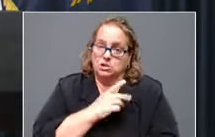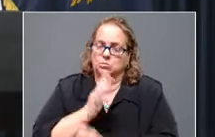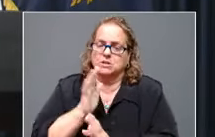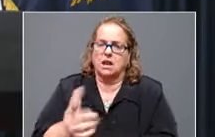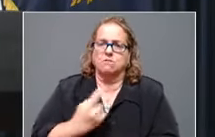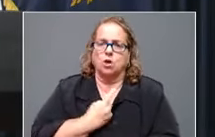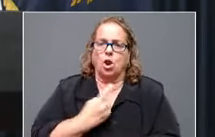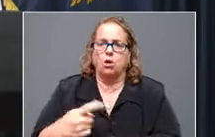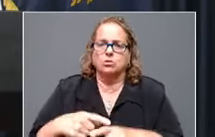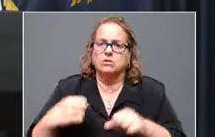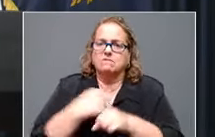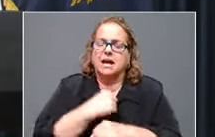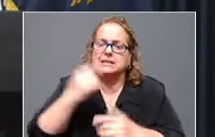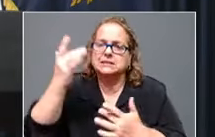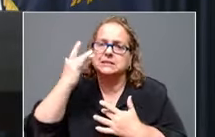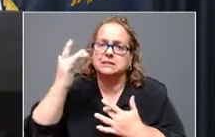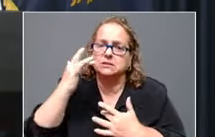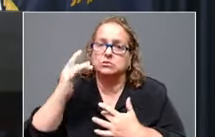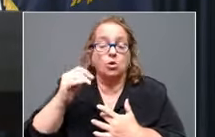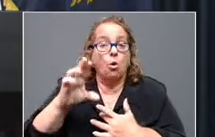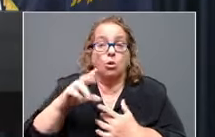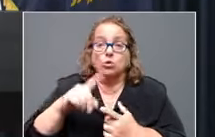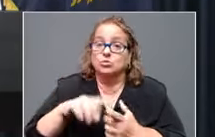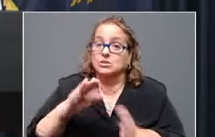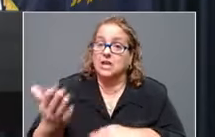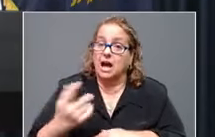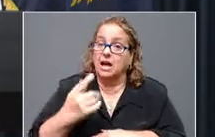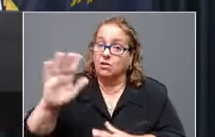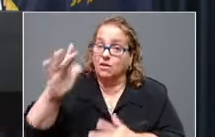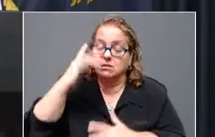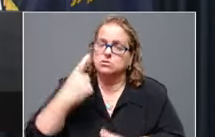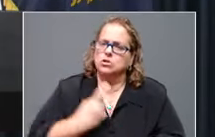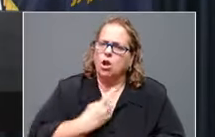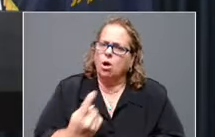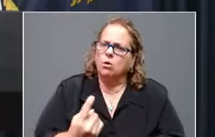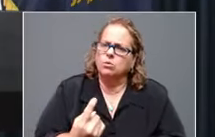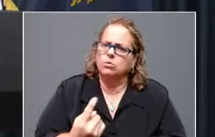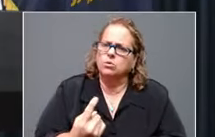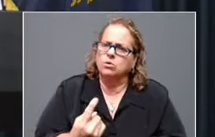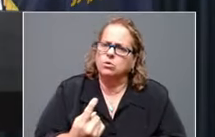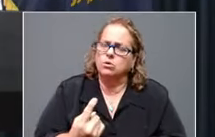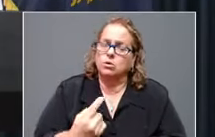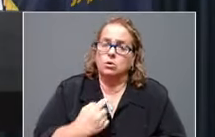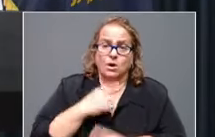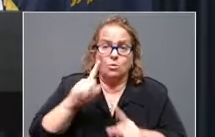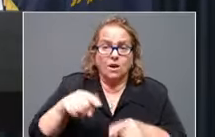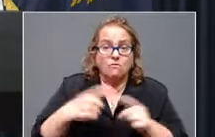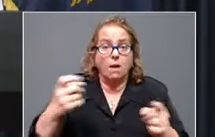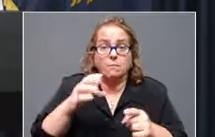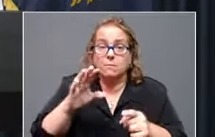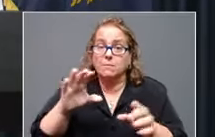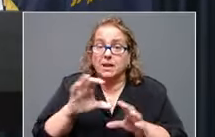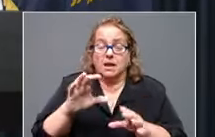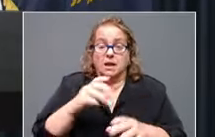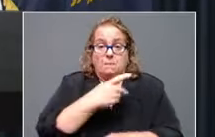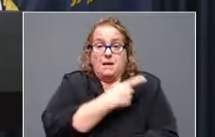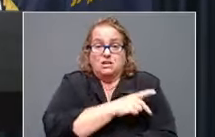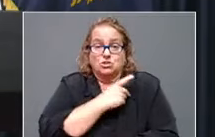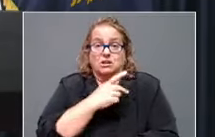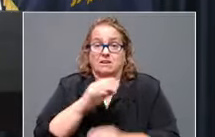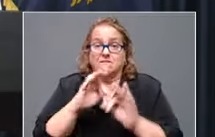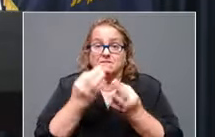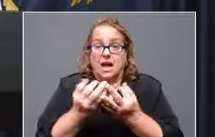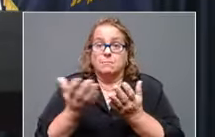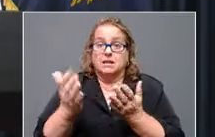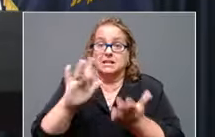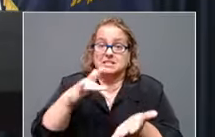while their real families were on Zoom. Every time we had a patient pass away from COVID, we would have just their